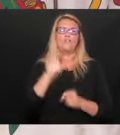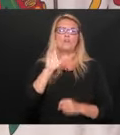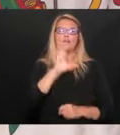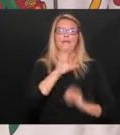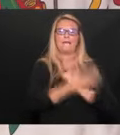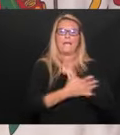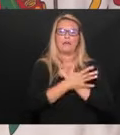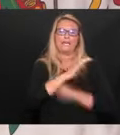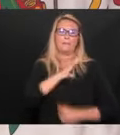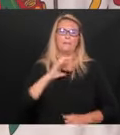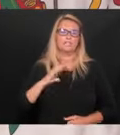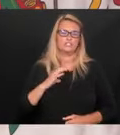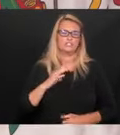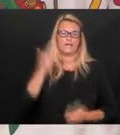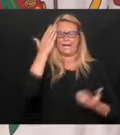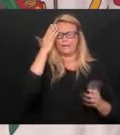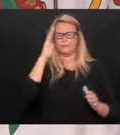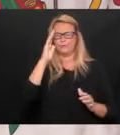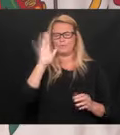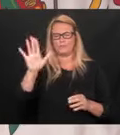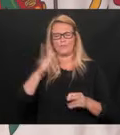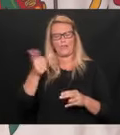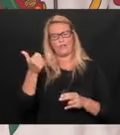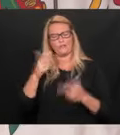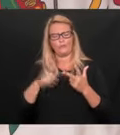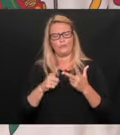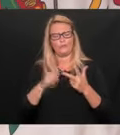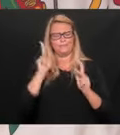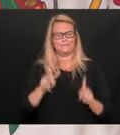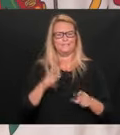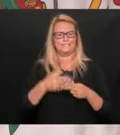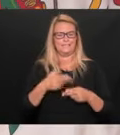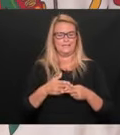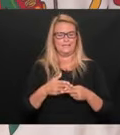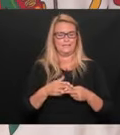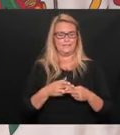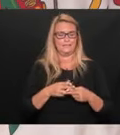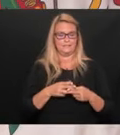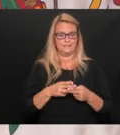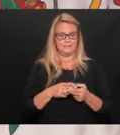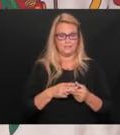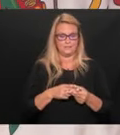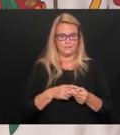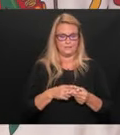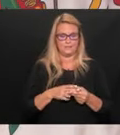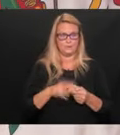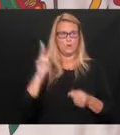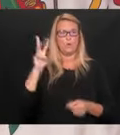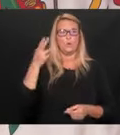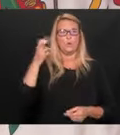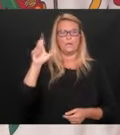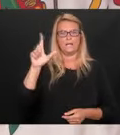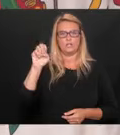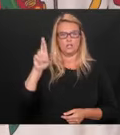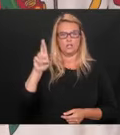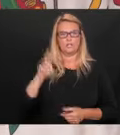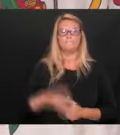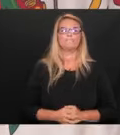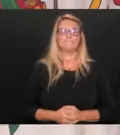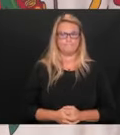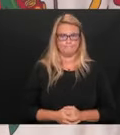for not knowing the other commissioner. But I'm sorry, Wheeler. Okay, Commissioner Wheeler